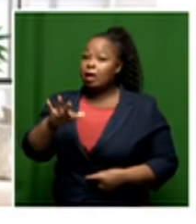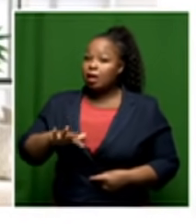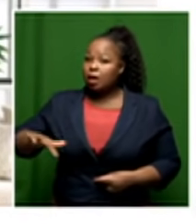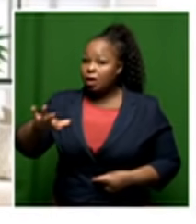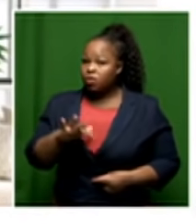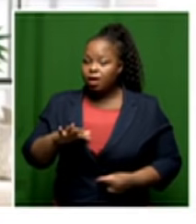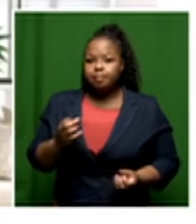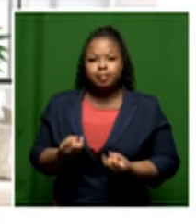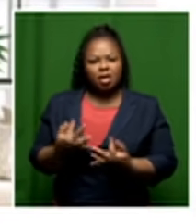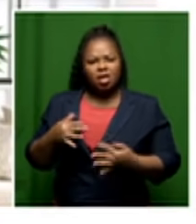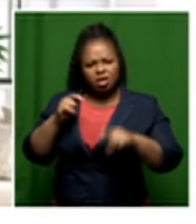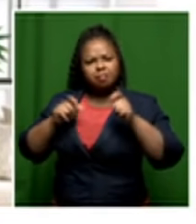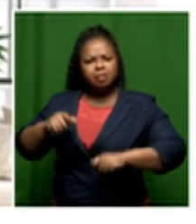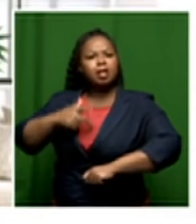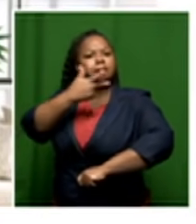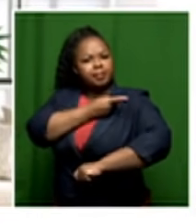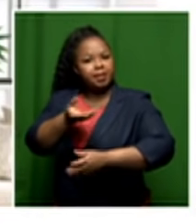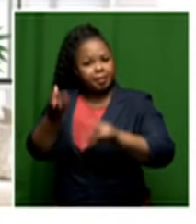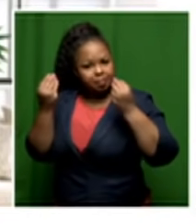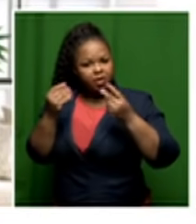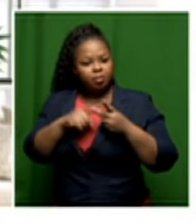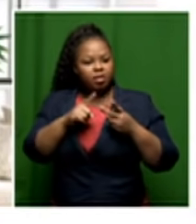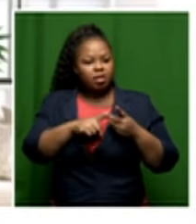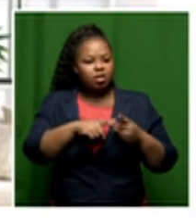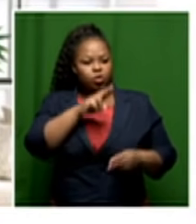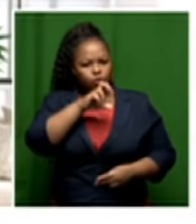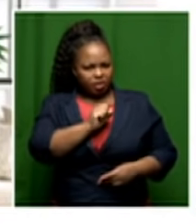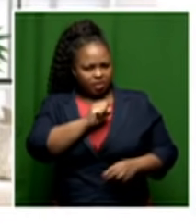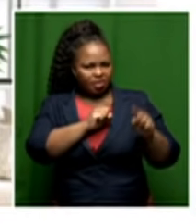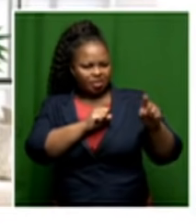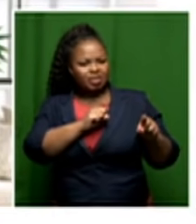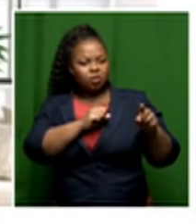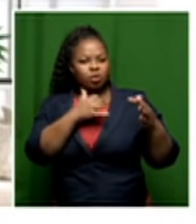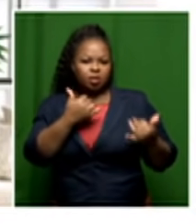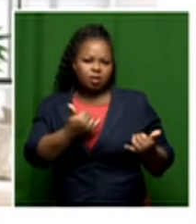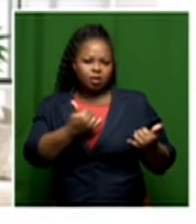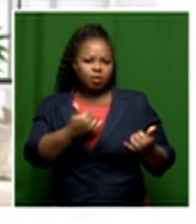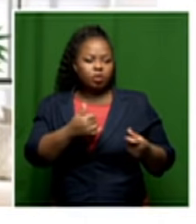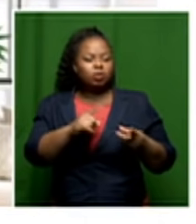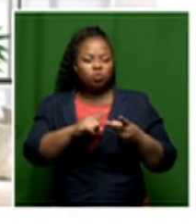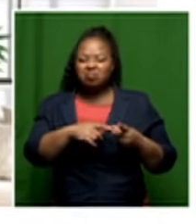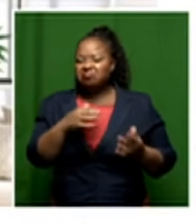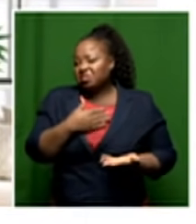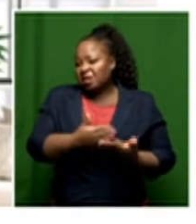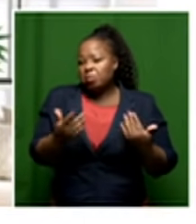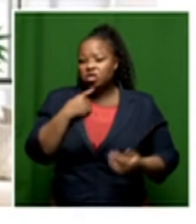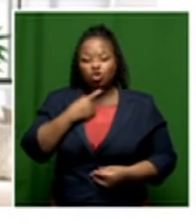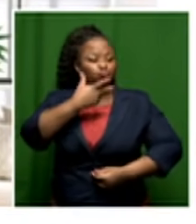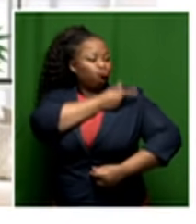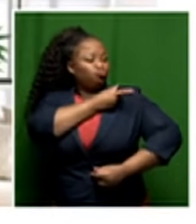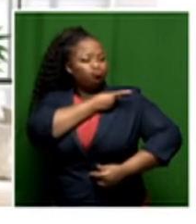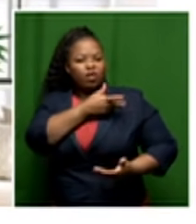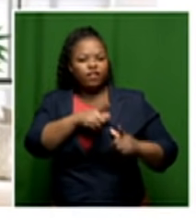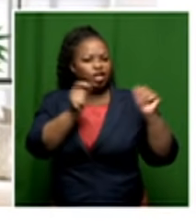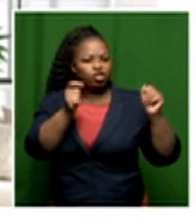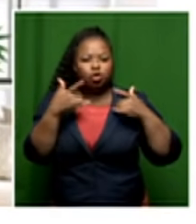of the population has been vaccinated, or even the US for that matter, they have now said, look, you don't even need to wear a mask if you've been fully